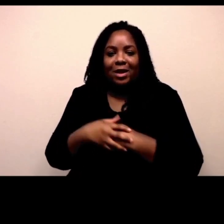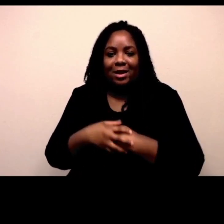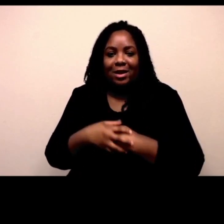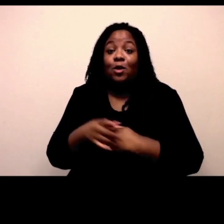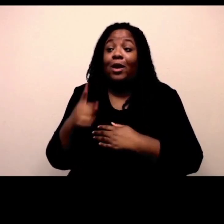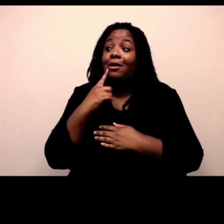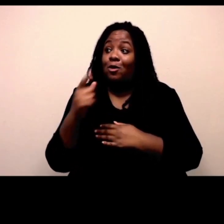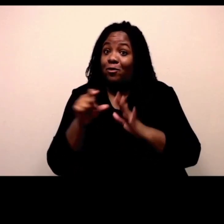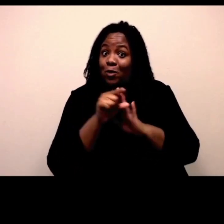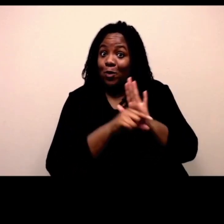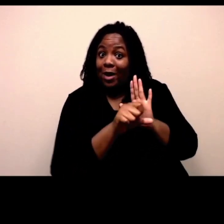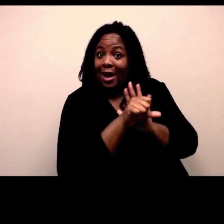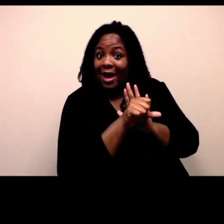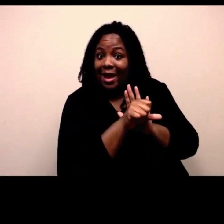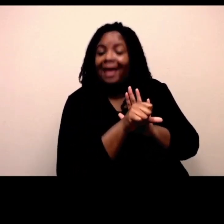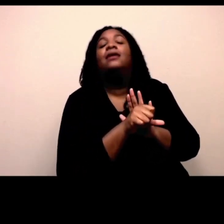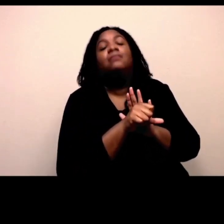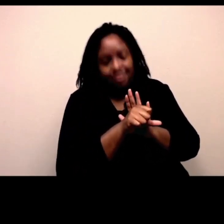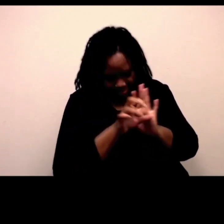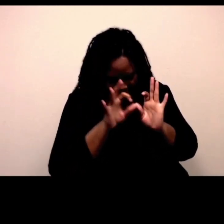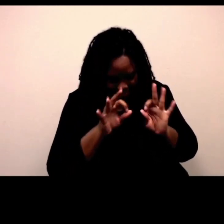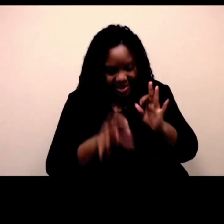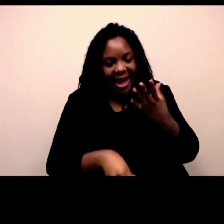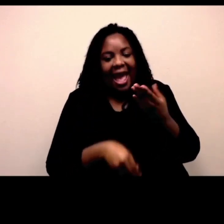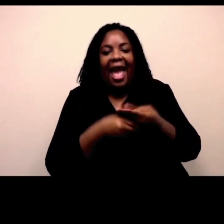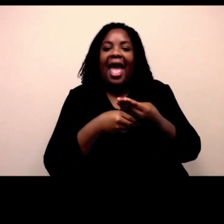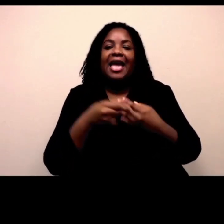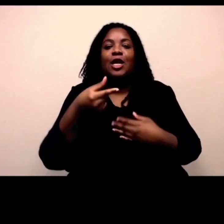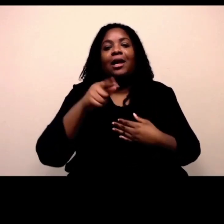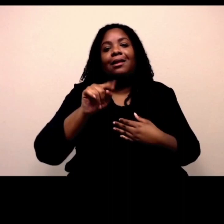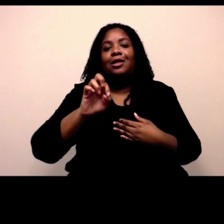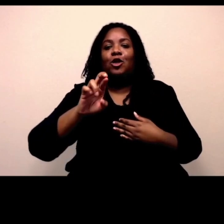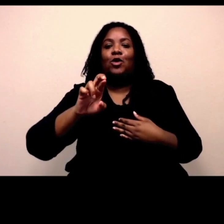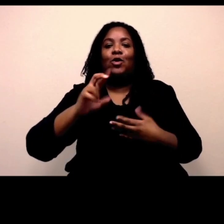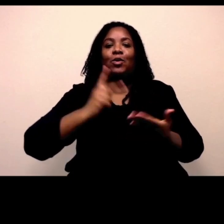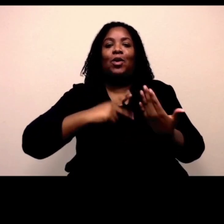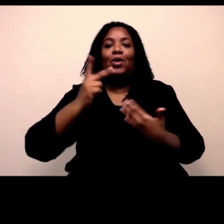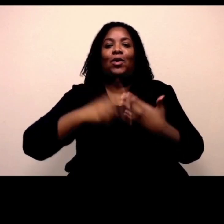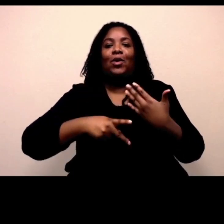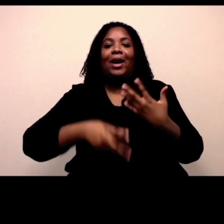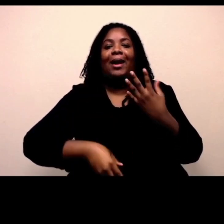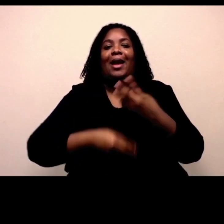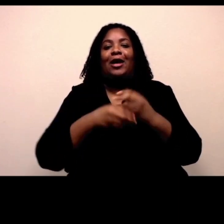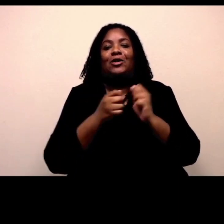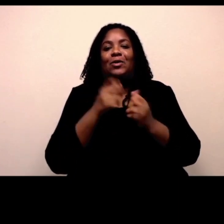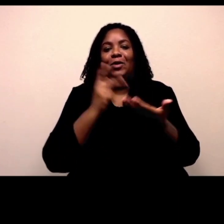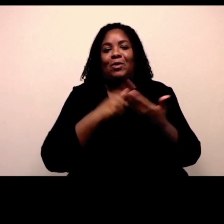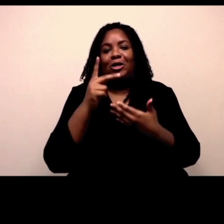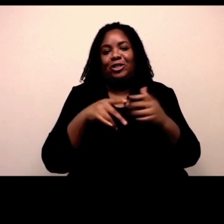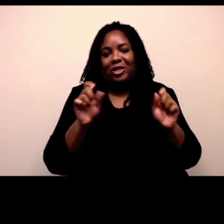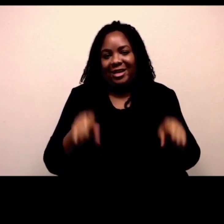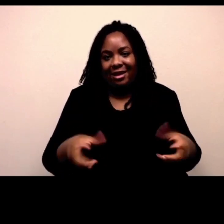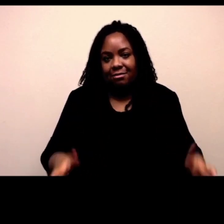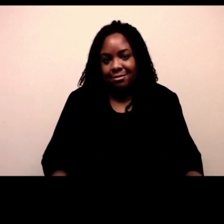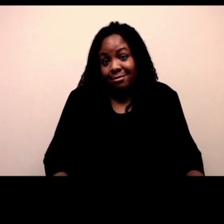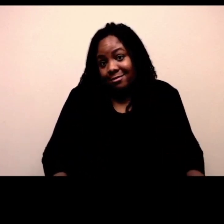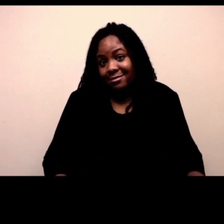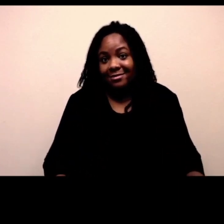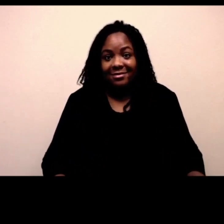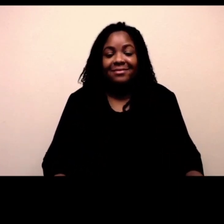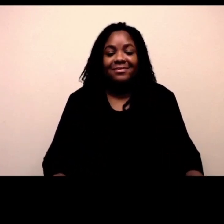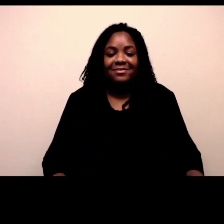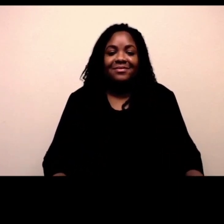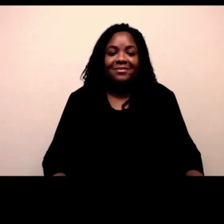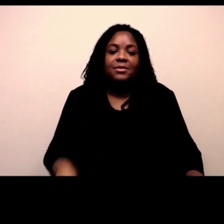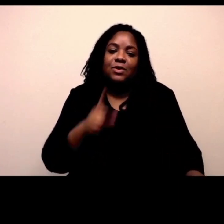A, now you can add some cute little glitter programs to your project, things like that. And that's where it really